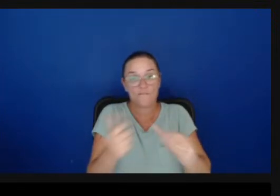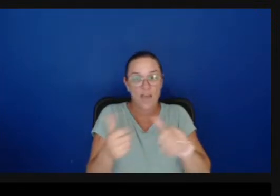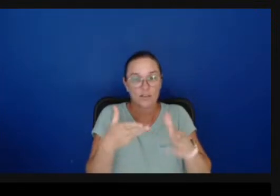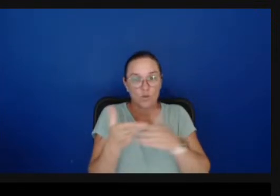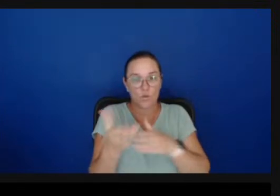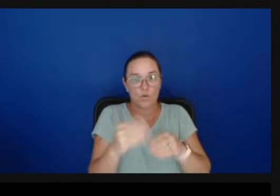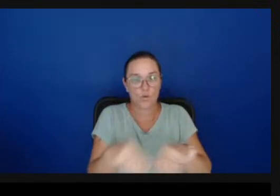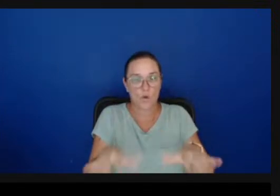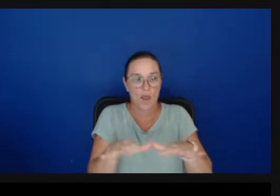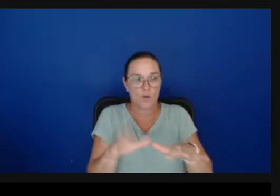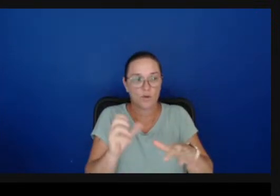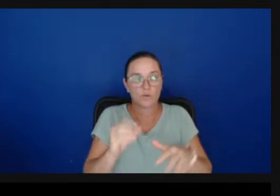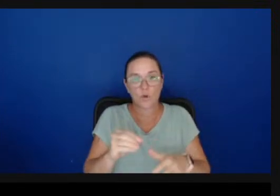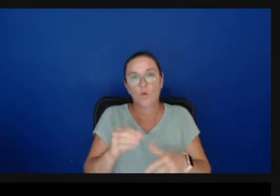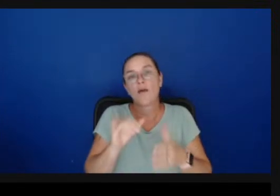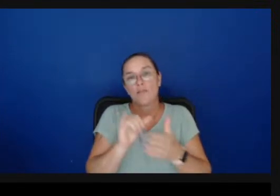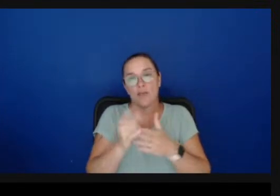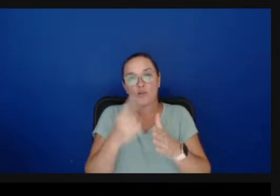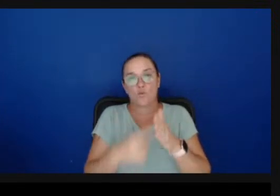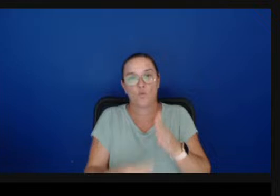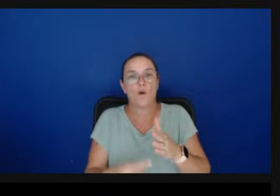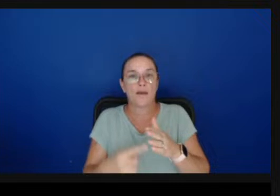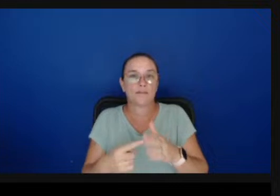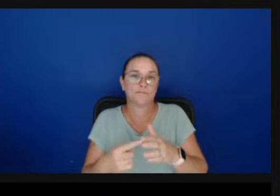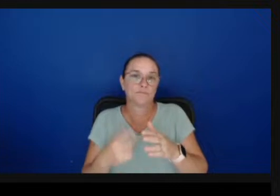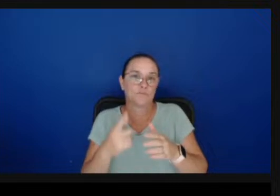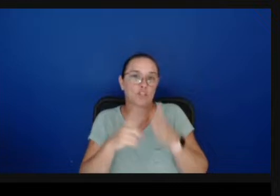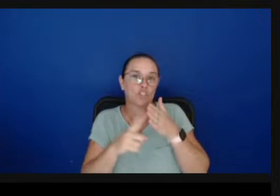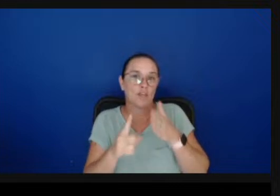kind of thing is what you detect as an increase building